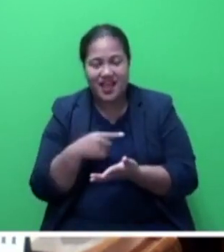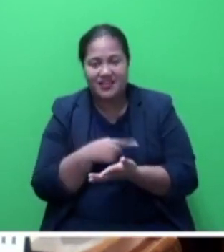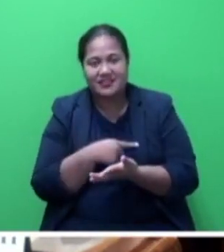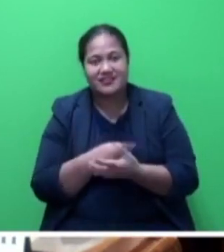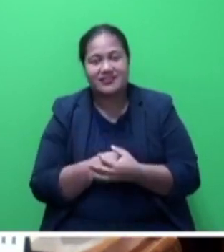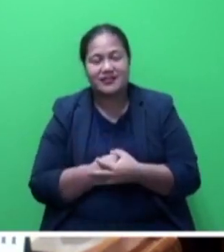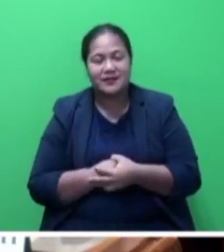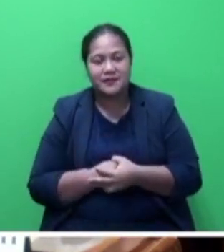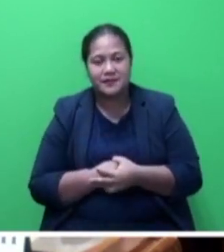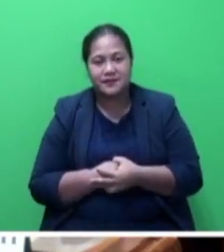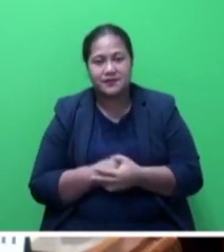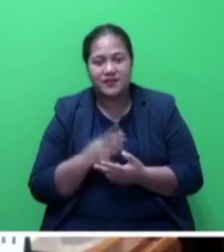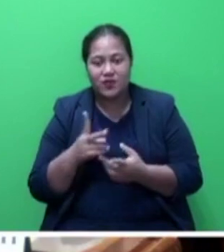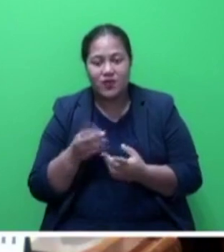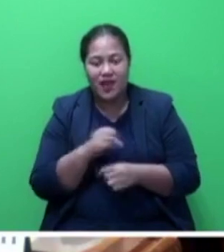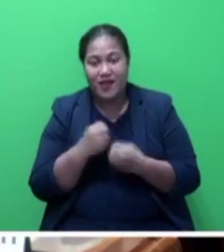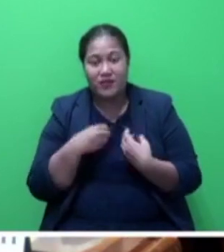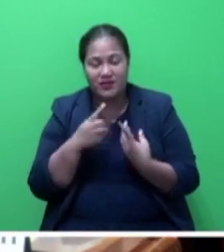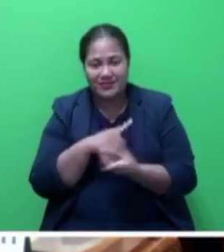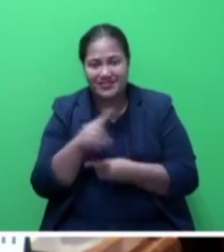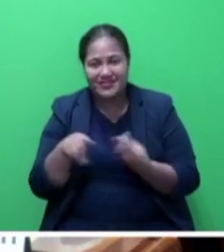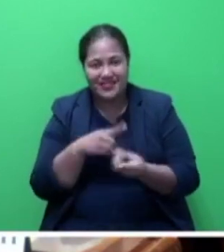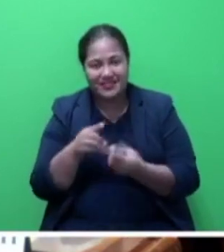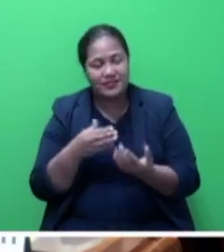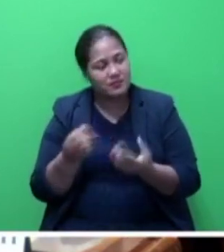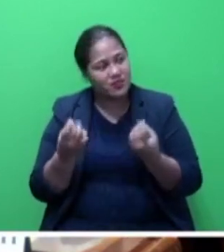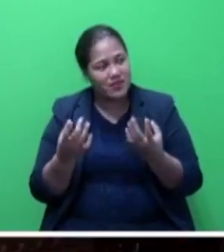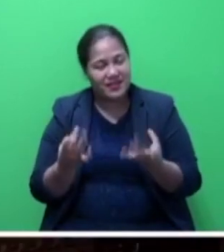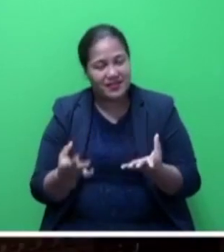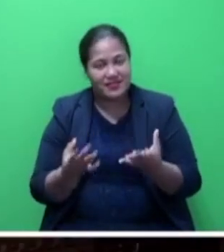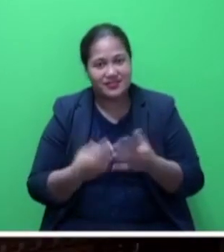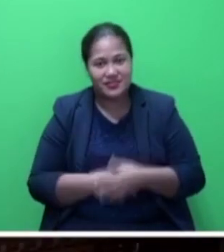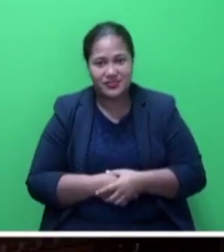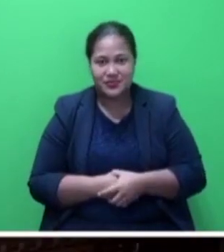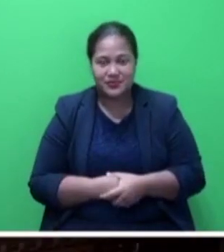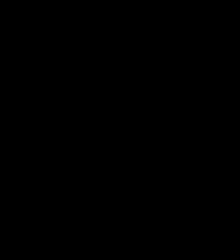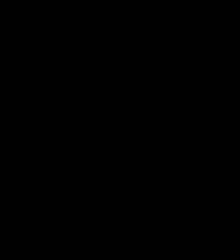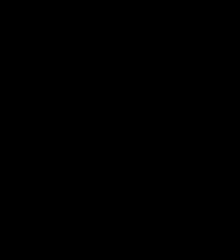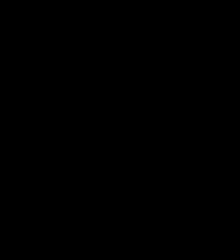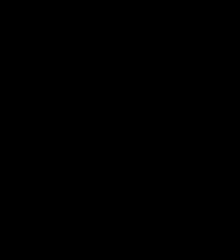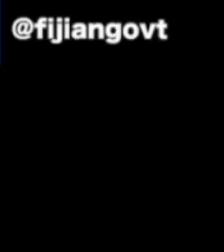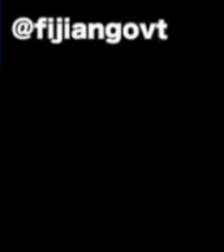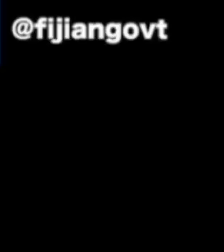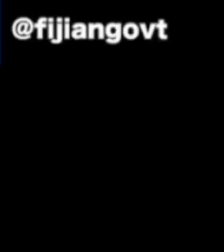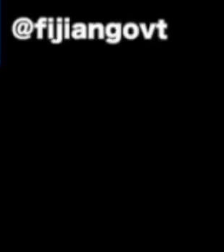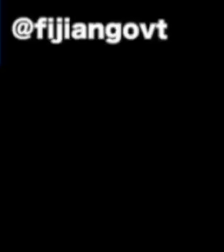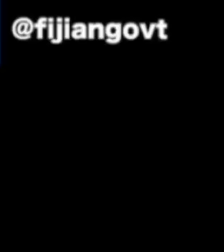of our disaster preparations. Thank you, Mr. Speaker. I thank the Honourable